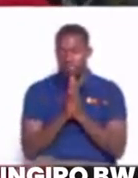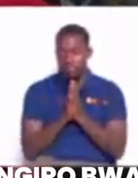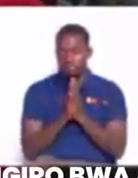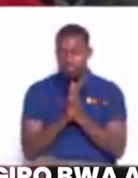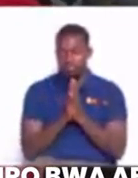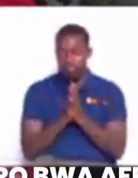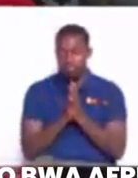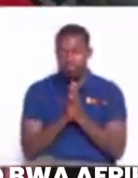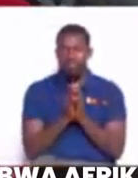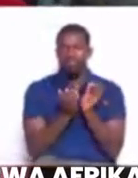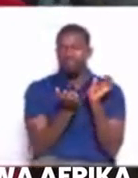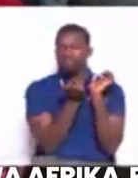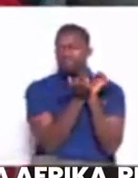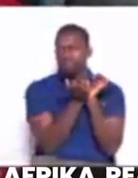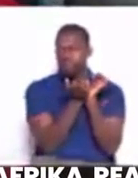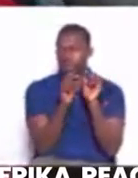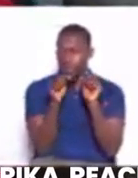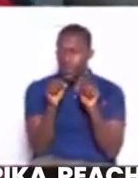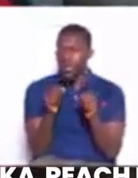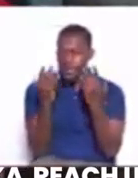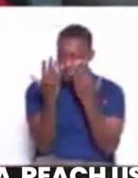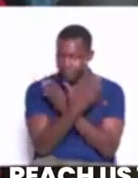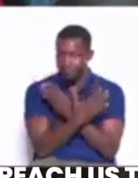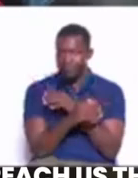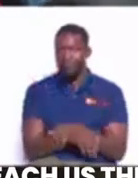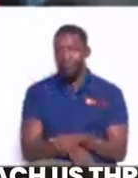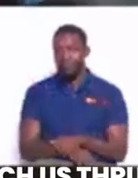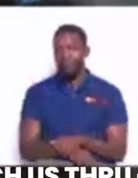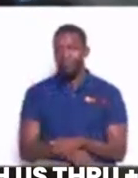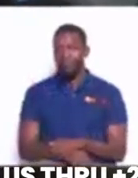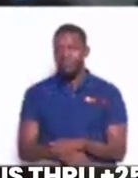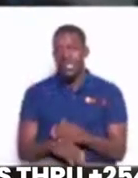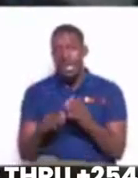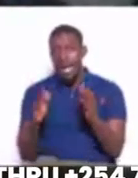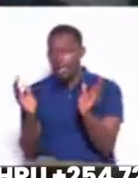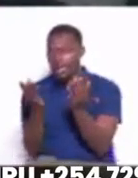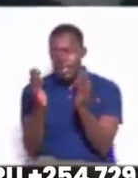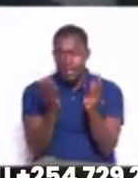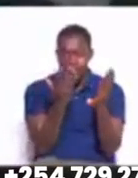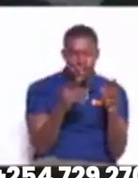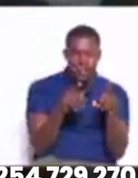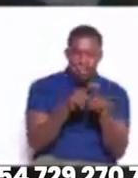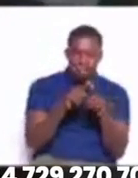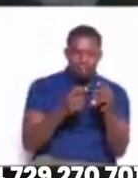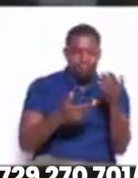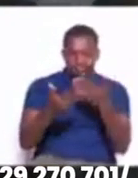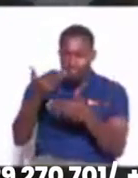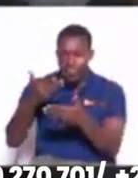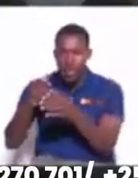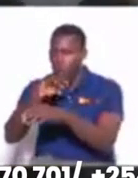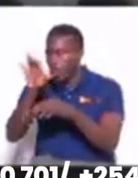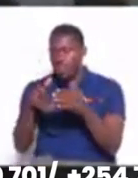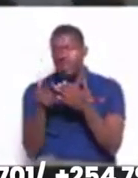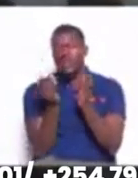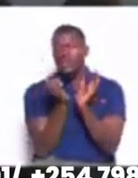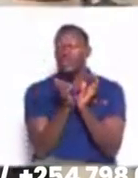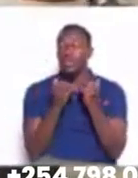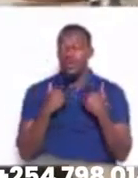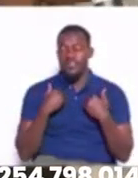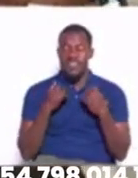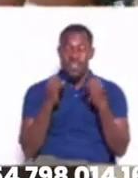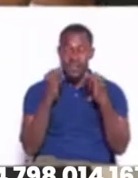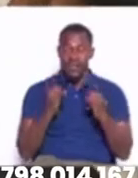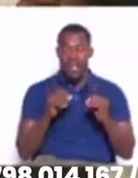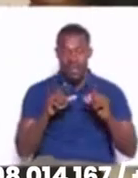In prisons tonight, katika magereza usiku wa leo, I speak to our prisoners, ninaongea na wale walioko magerezani. There is new life for you in Christ,